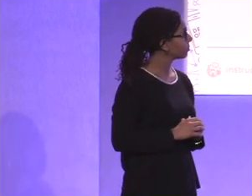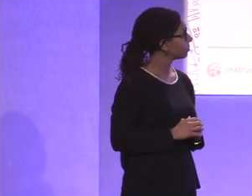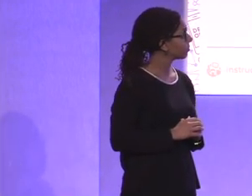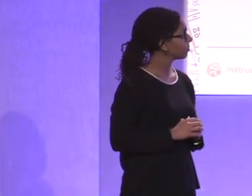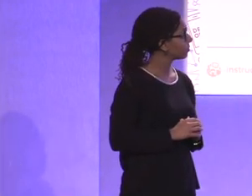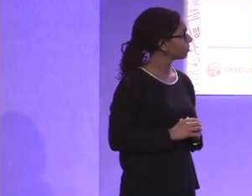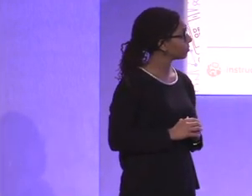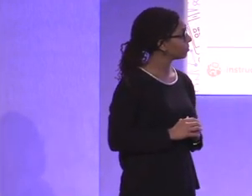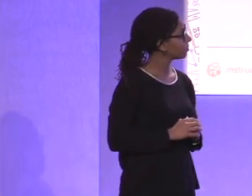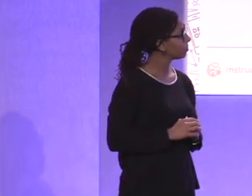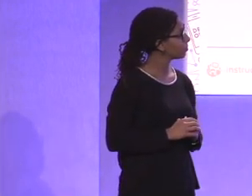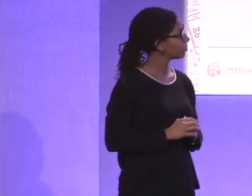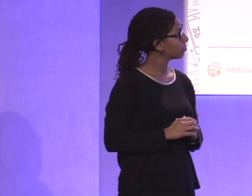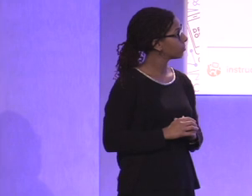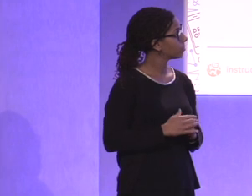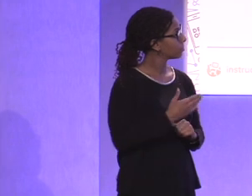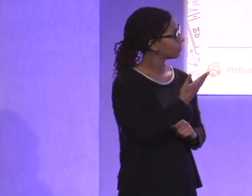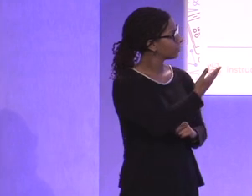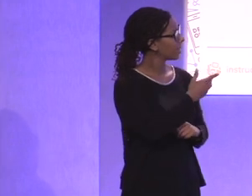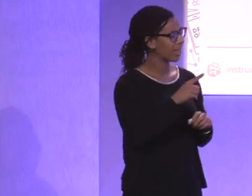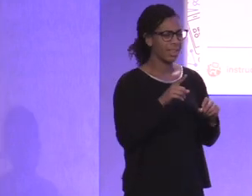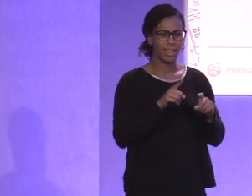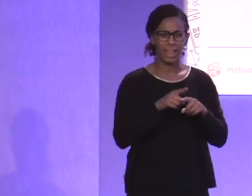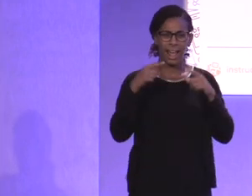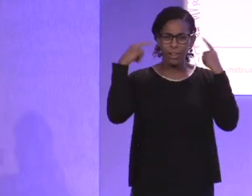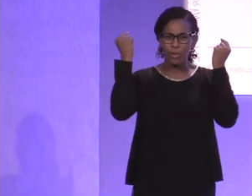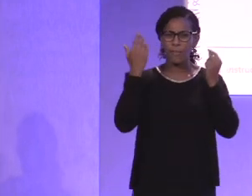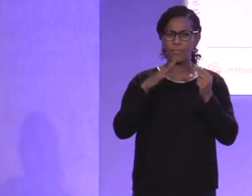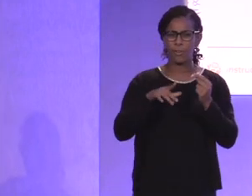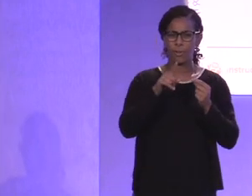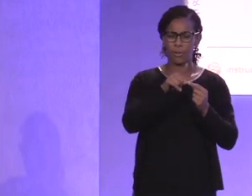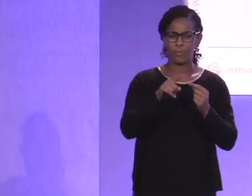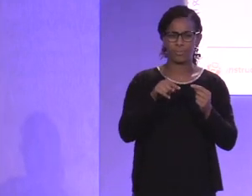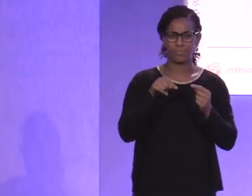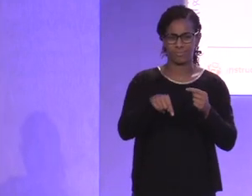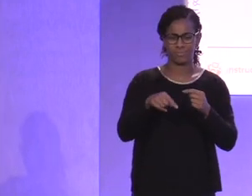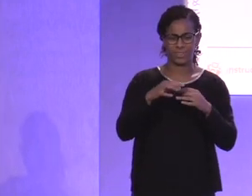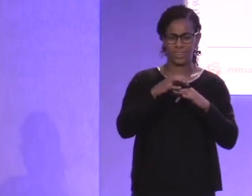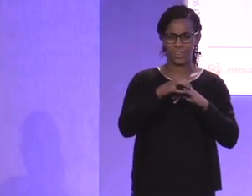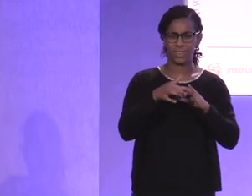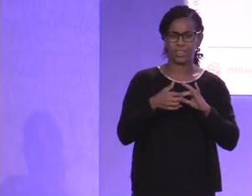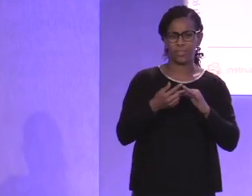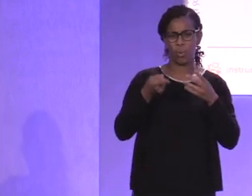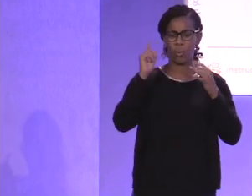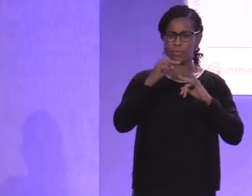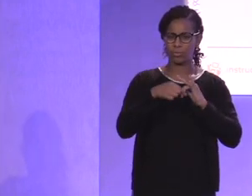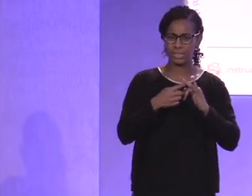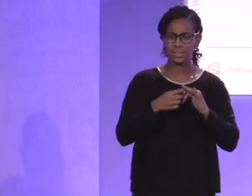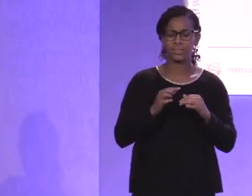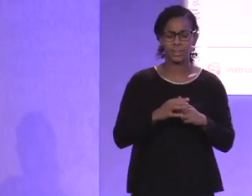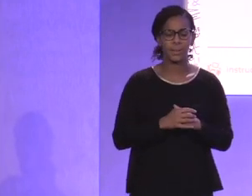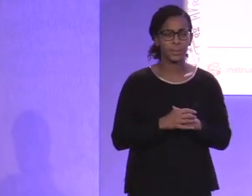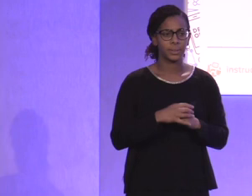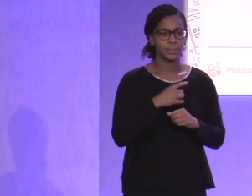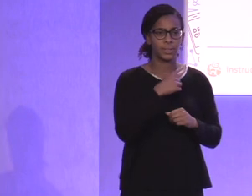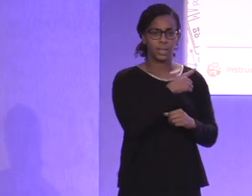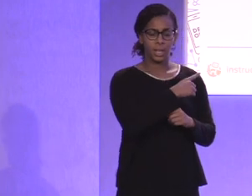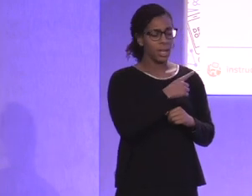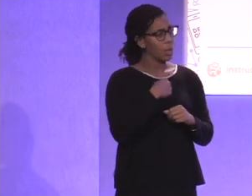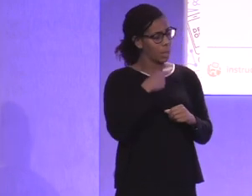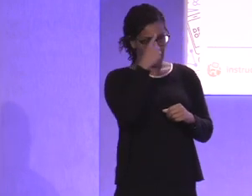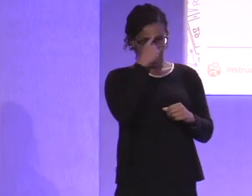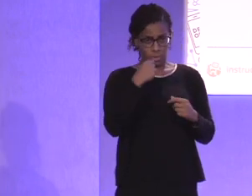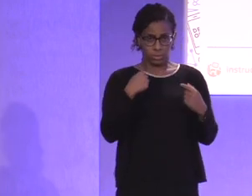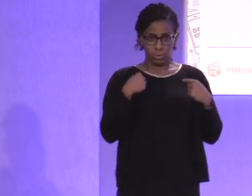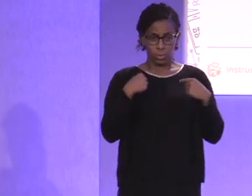I think about this in terms of the Fellowship of the Ring. We're all in this together. So there needs to be buy-in,